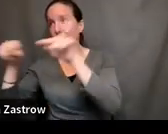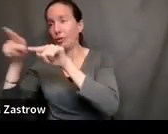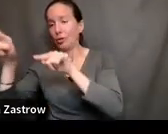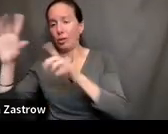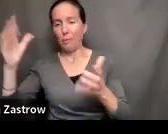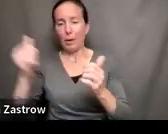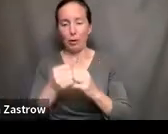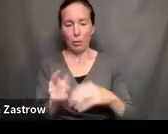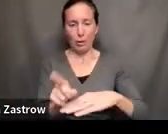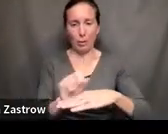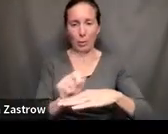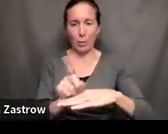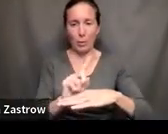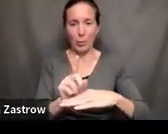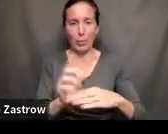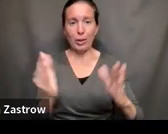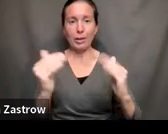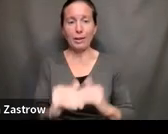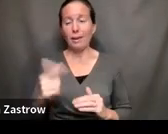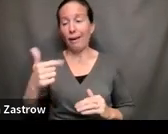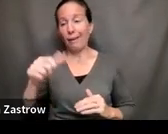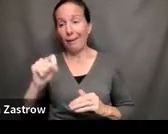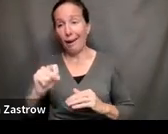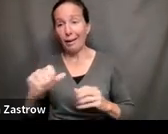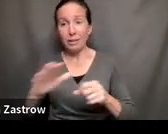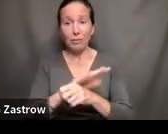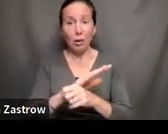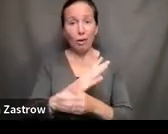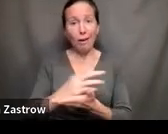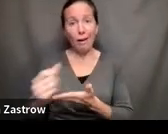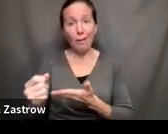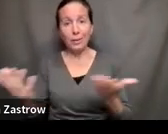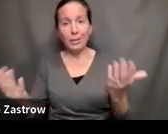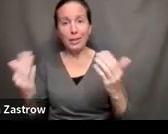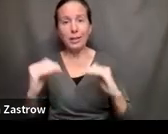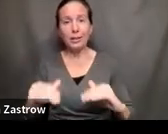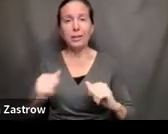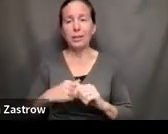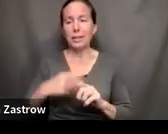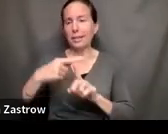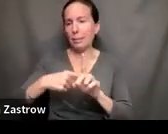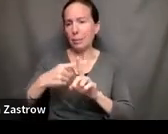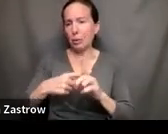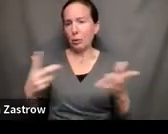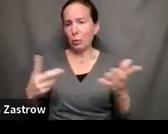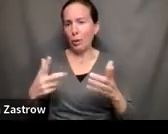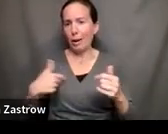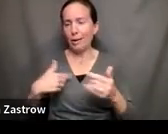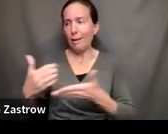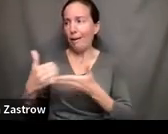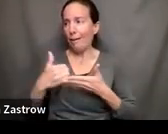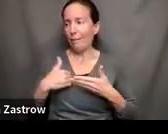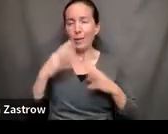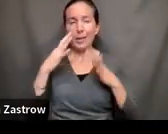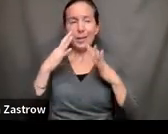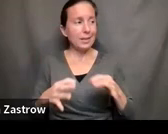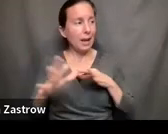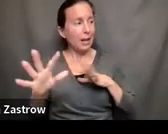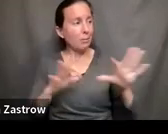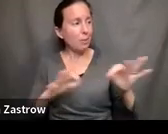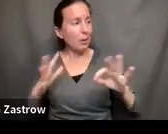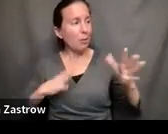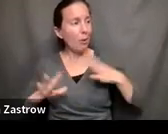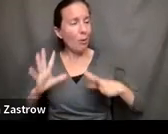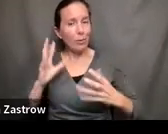full? What's the temperature going to be so I can decide what to wear today? That's all data that